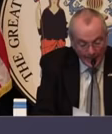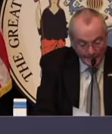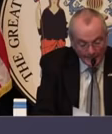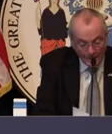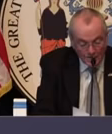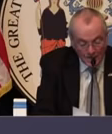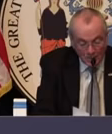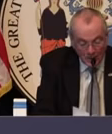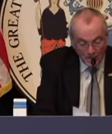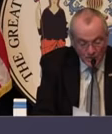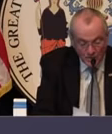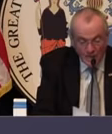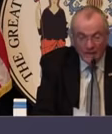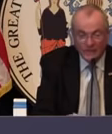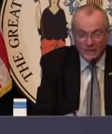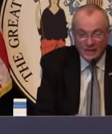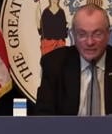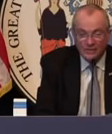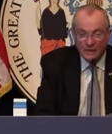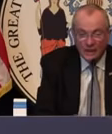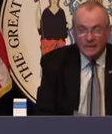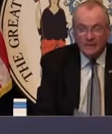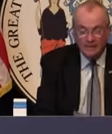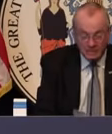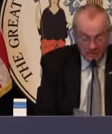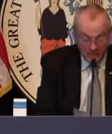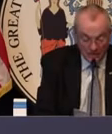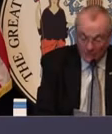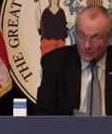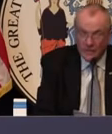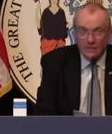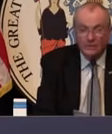complications. Our statewide toll now stands at